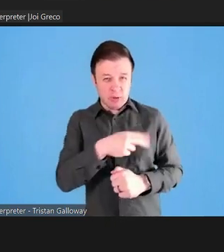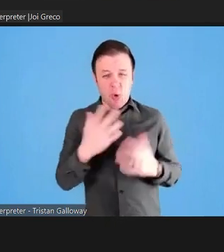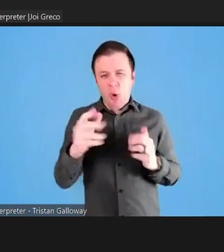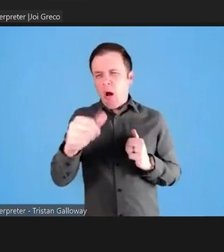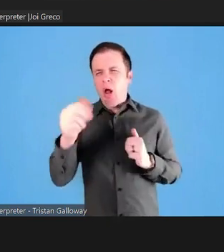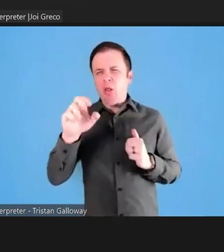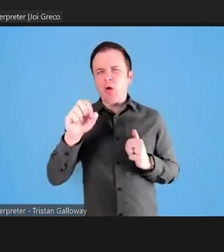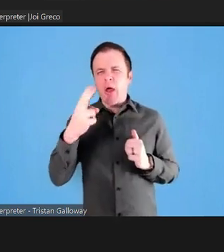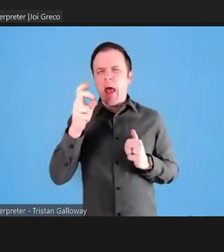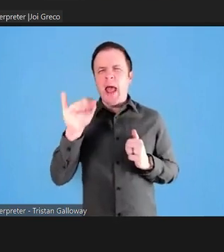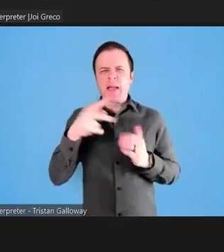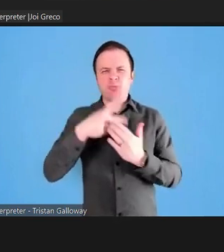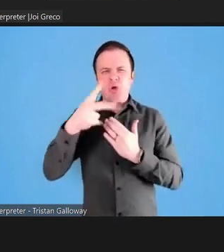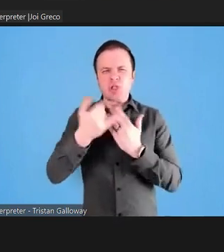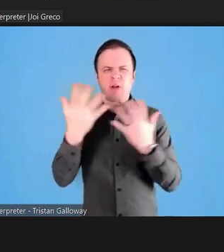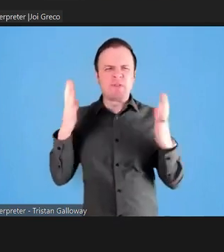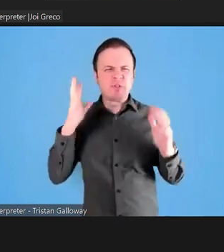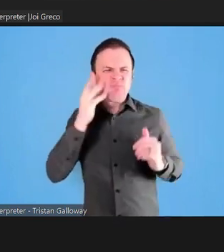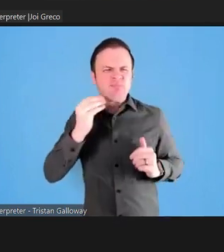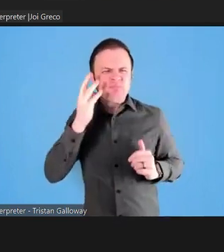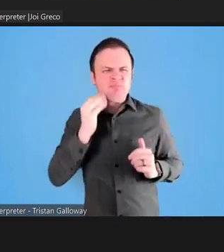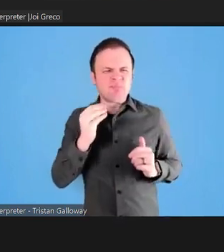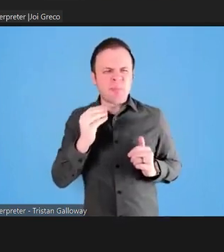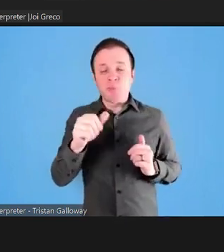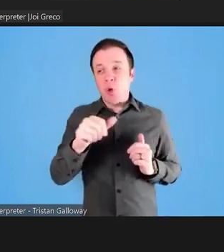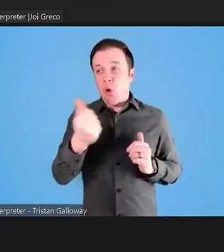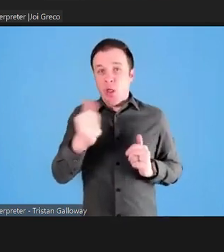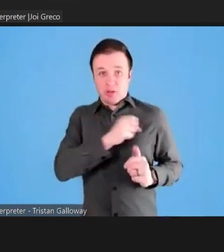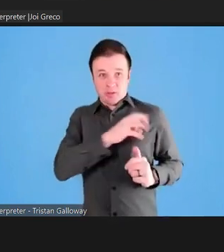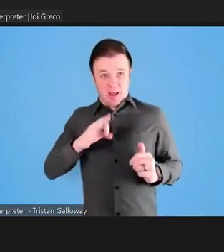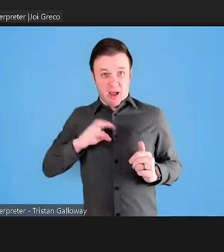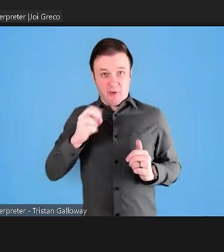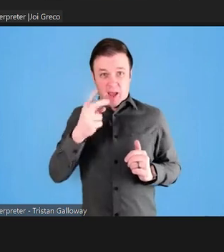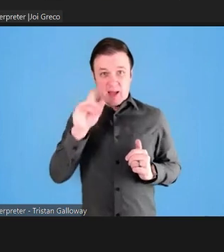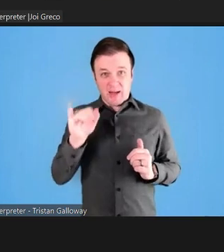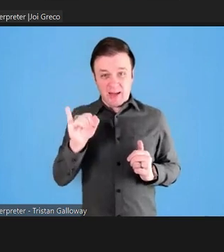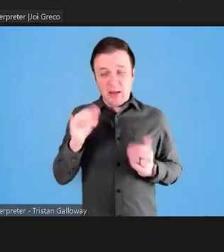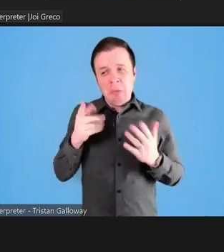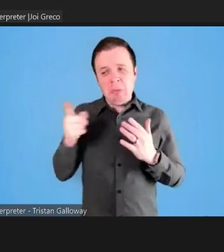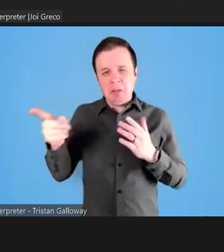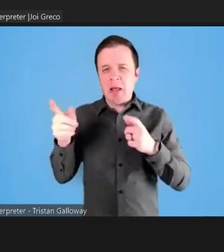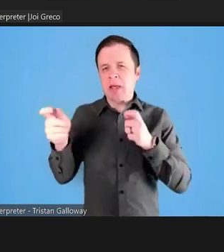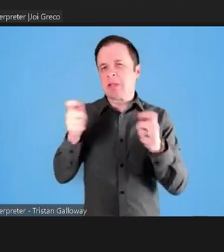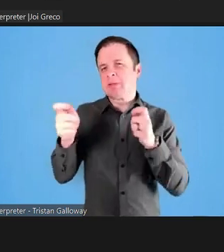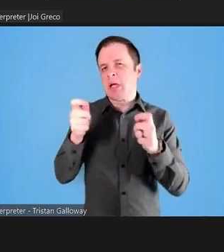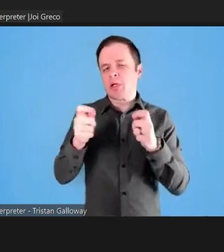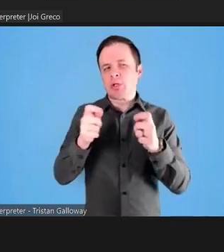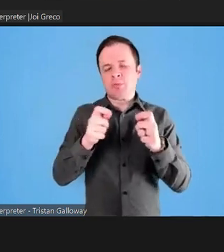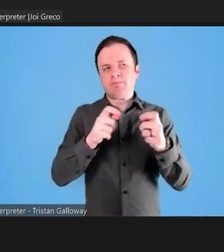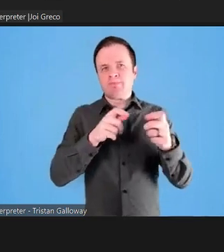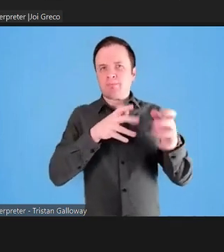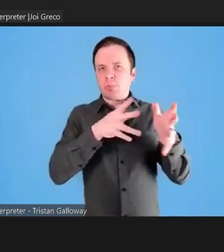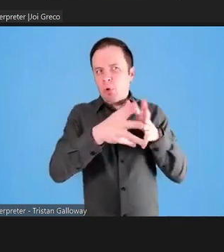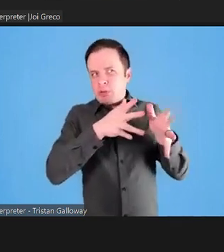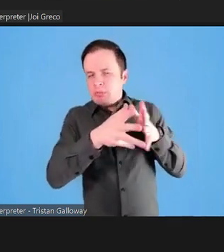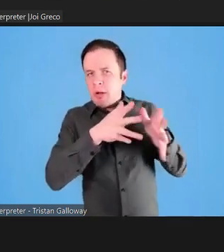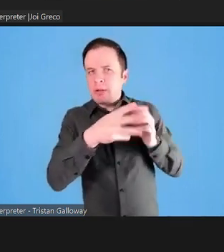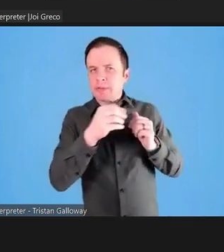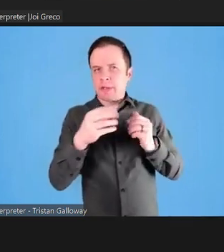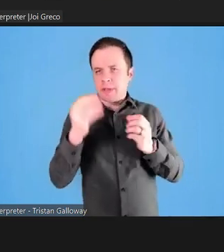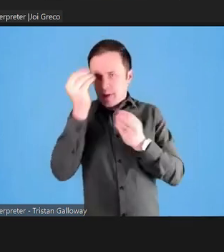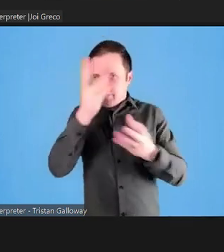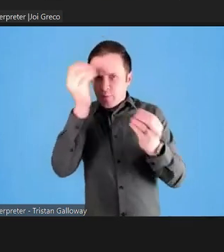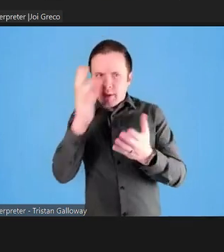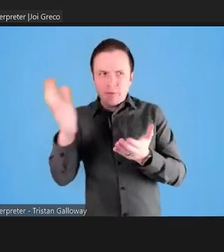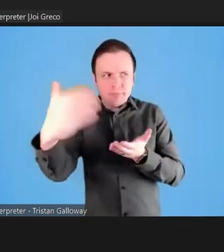EHDI projects and other EHDI program staff might conduct the correspondence and information gathering activities to